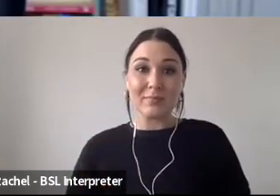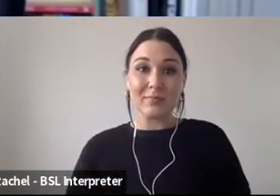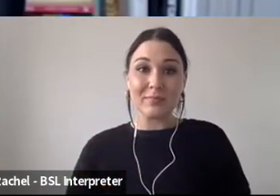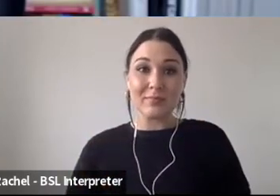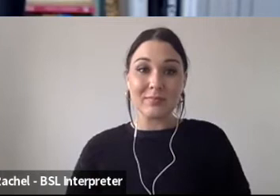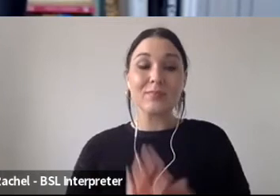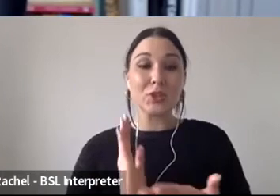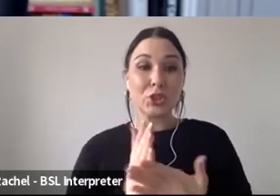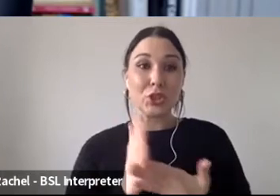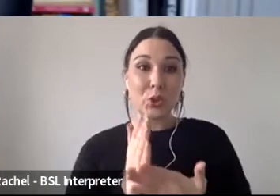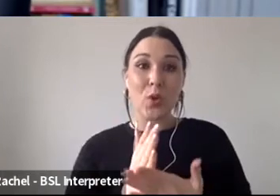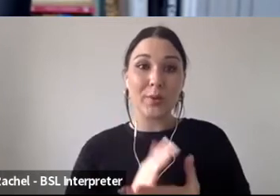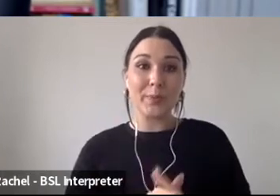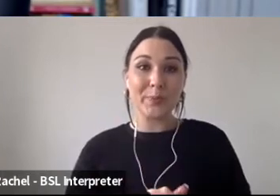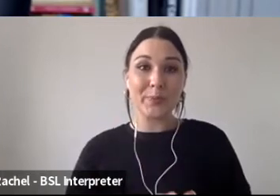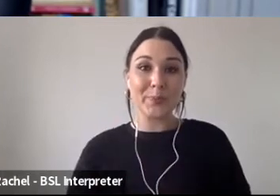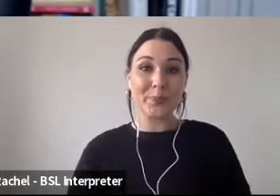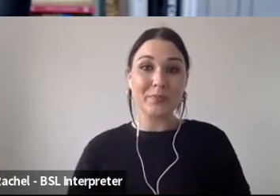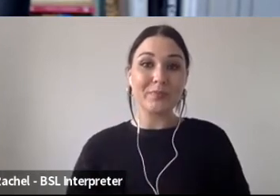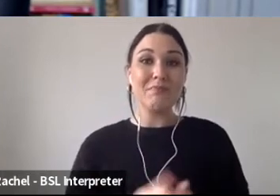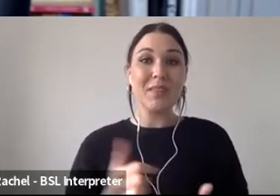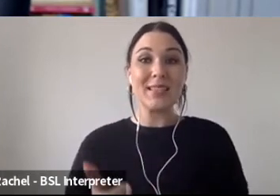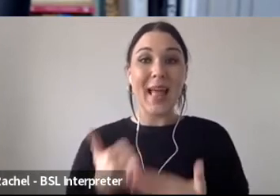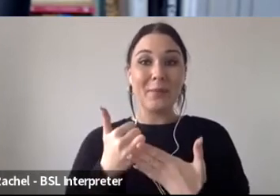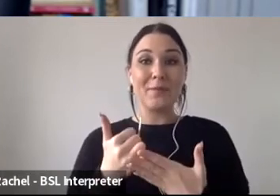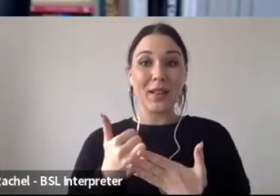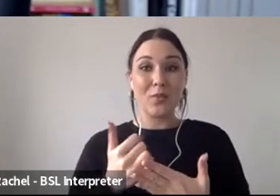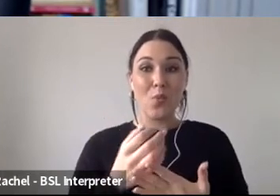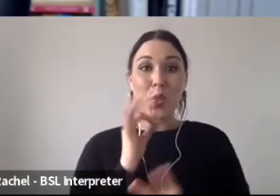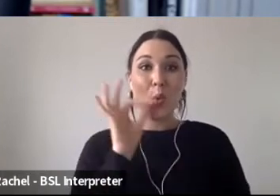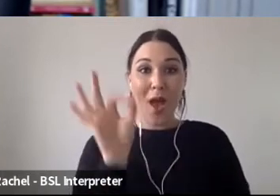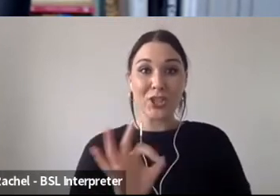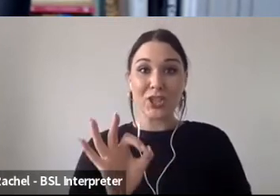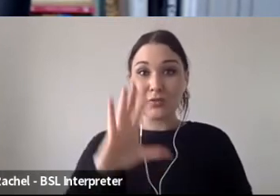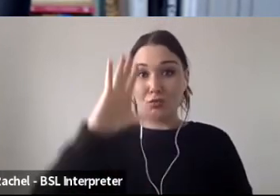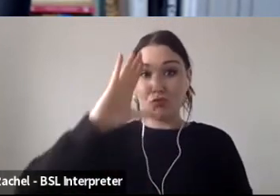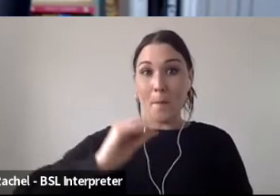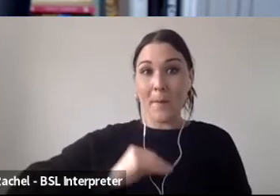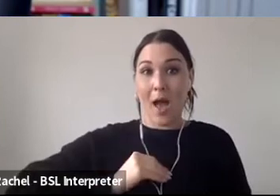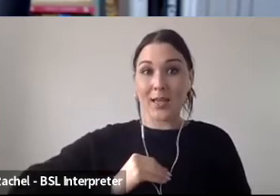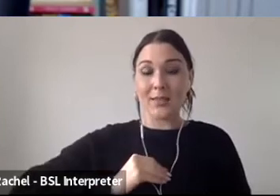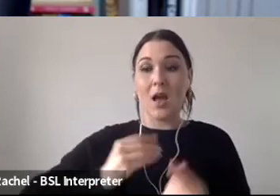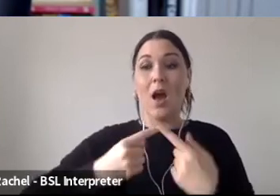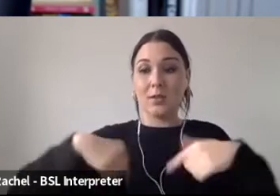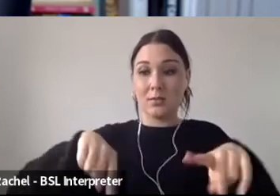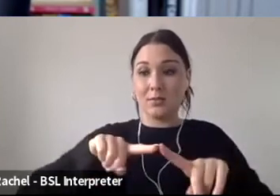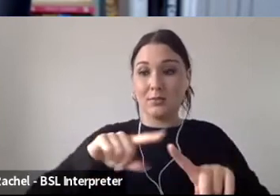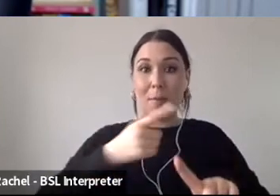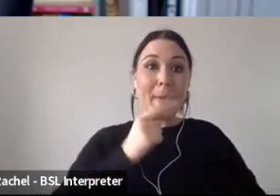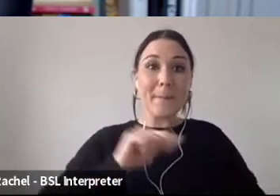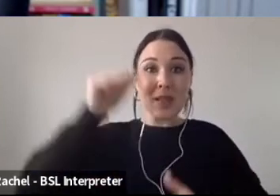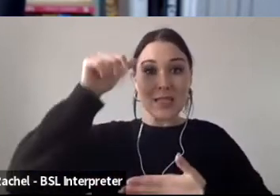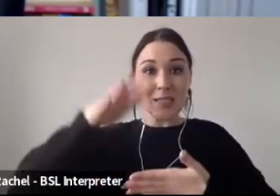Sure. And I think what's helpful about the question is it reminds us that people's experience of being